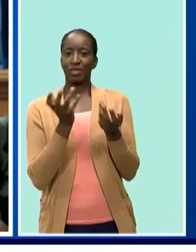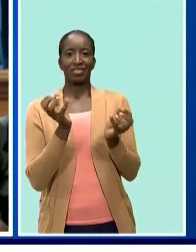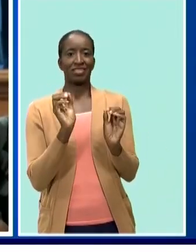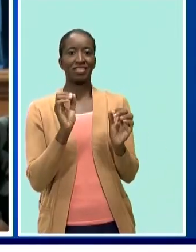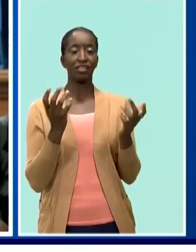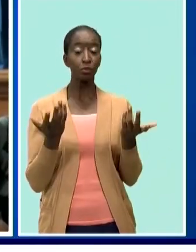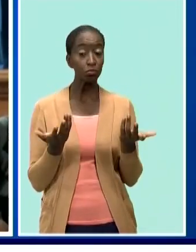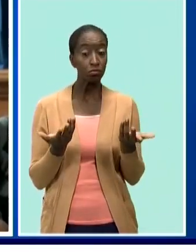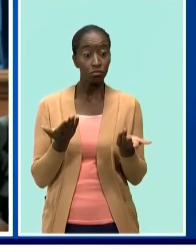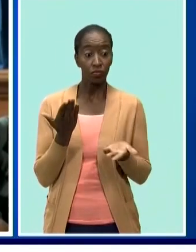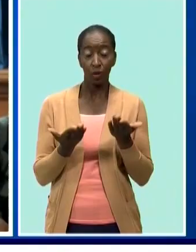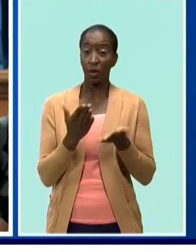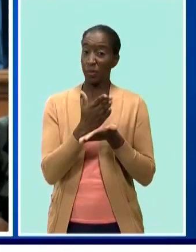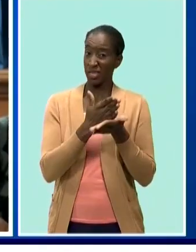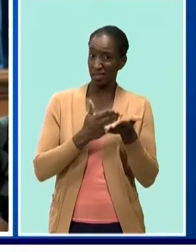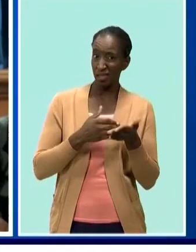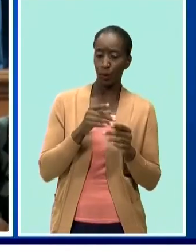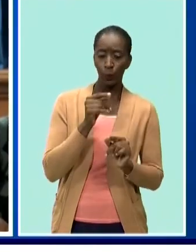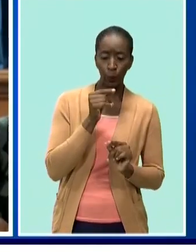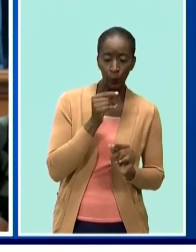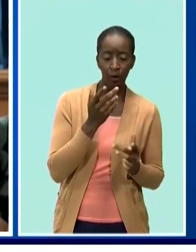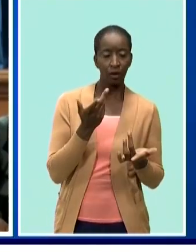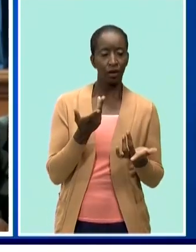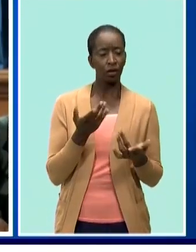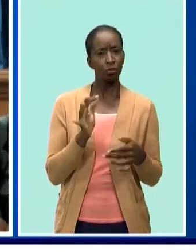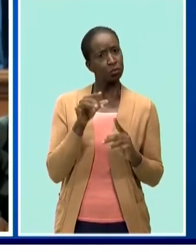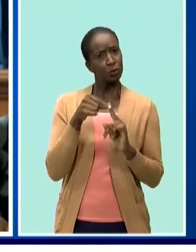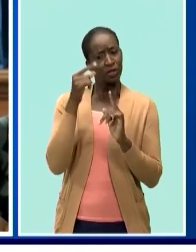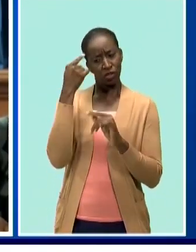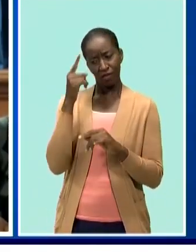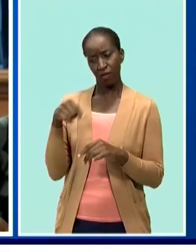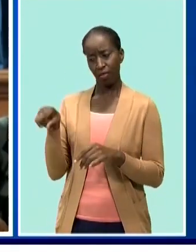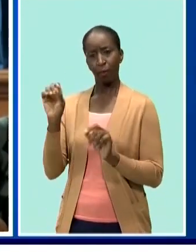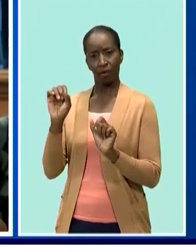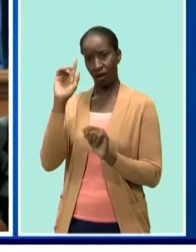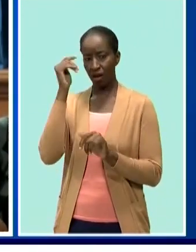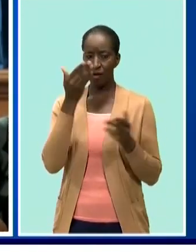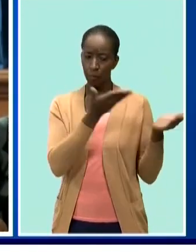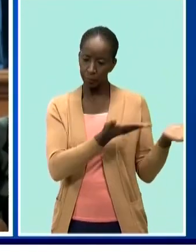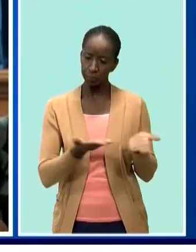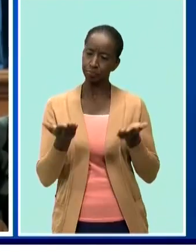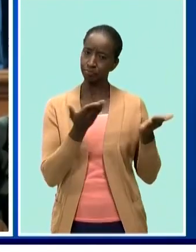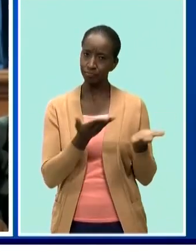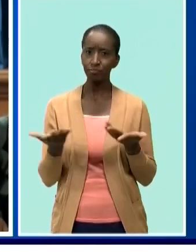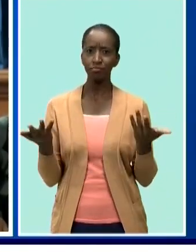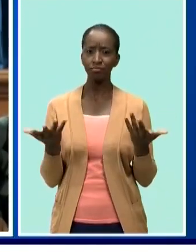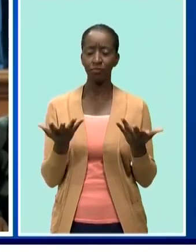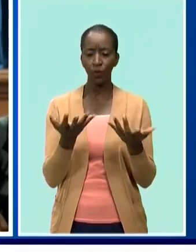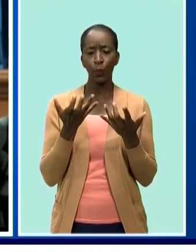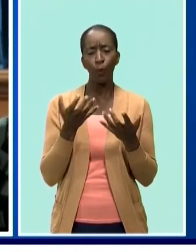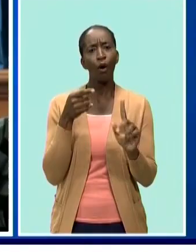make sure that, you know, we don't disadvantage people, because it doesn't make sense trying to save the environment